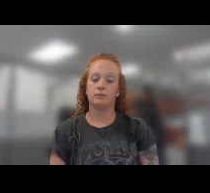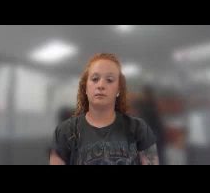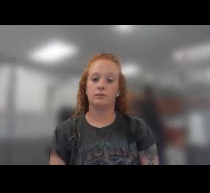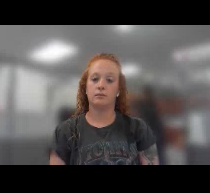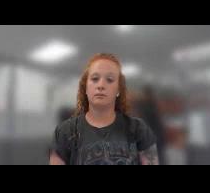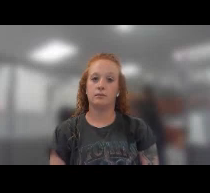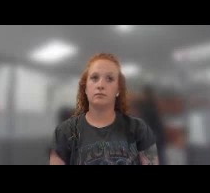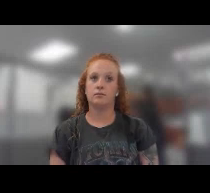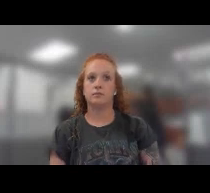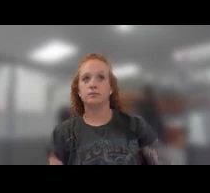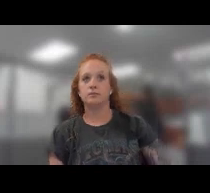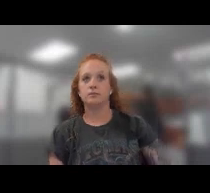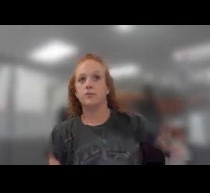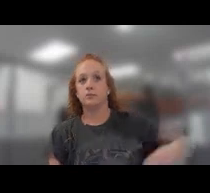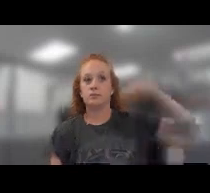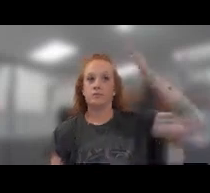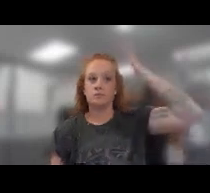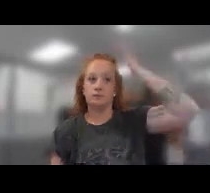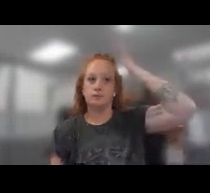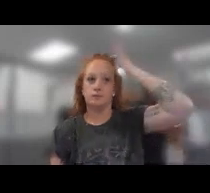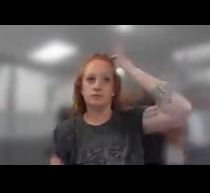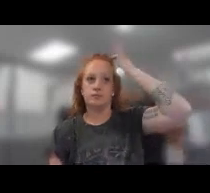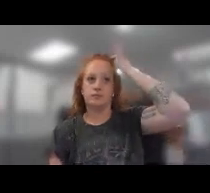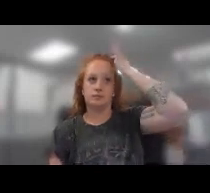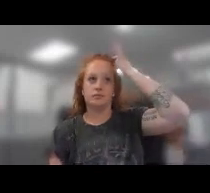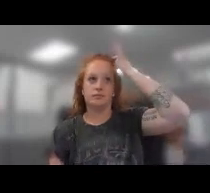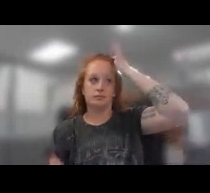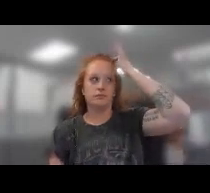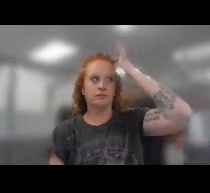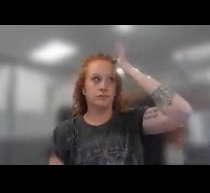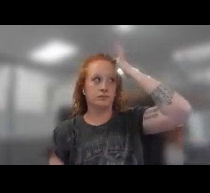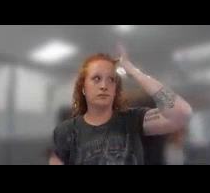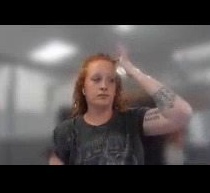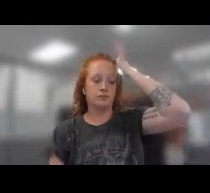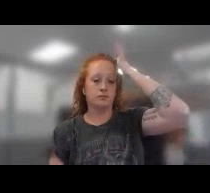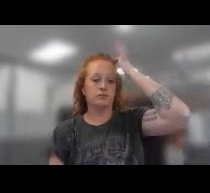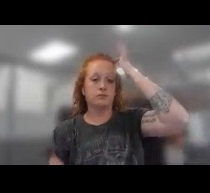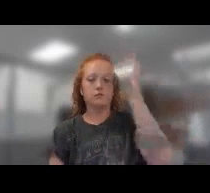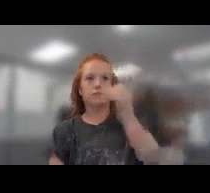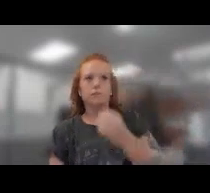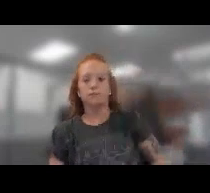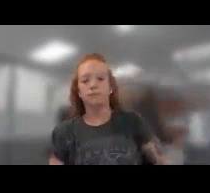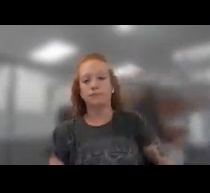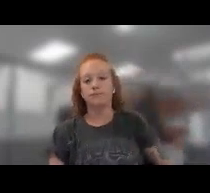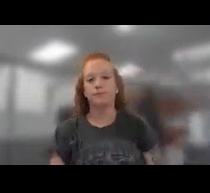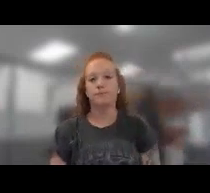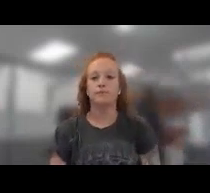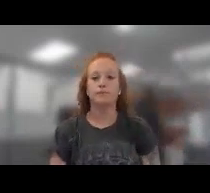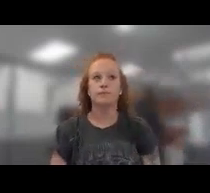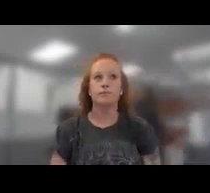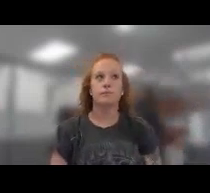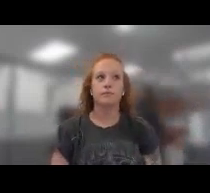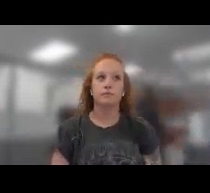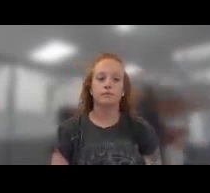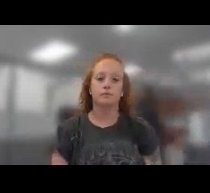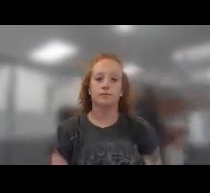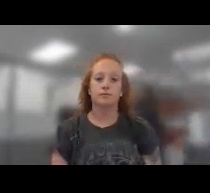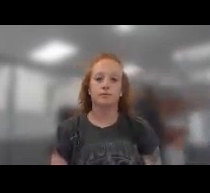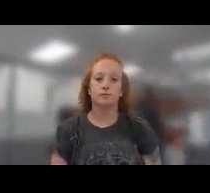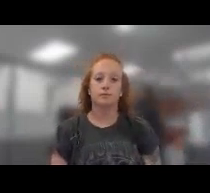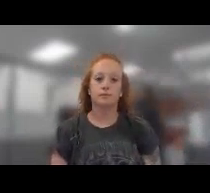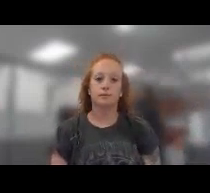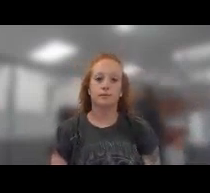and so on and so forth. They're going to get email notifications, and then they'll also get that notification of their results. So